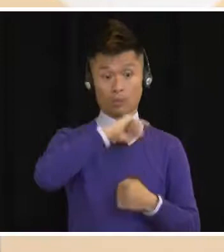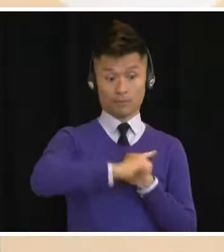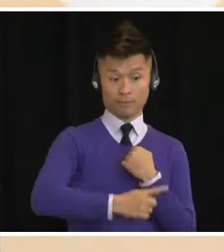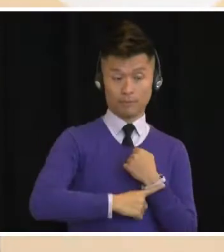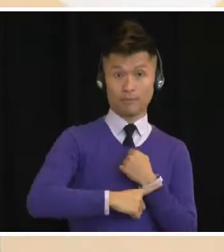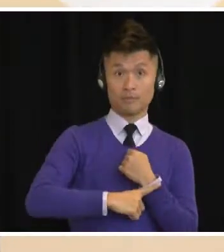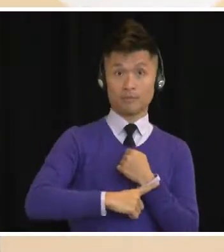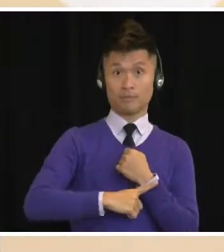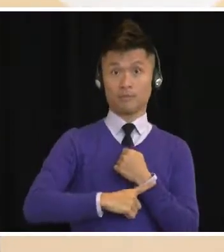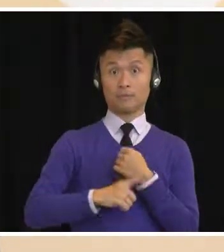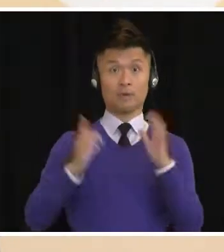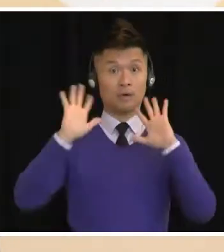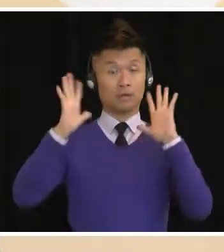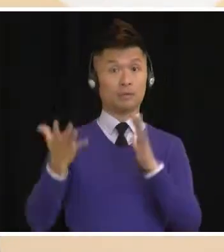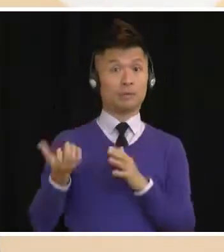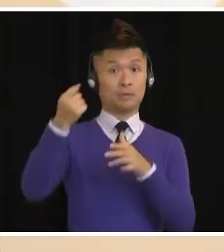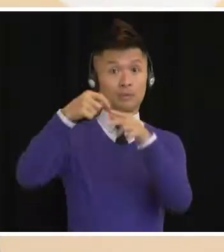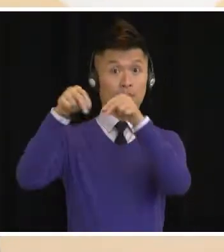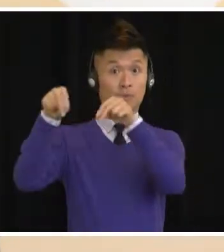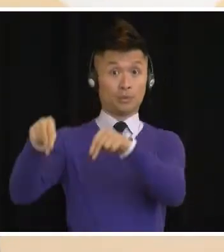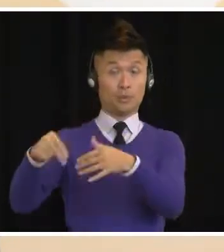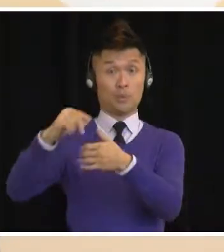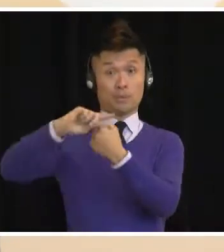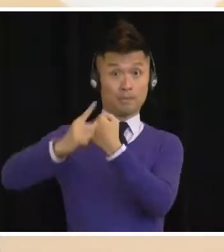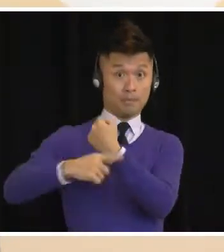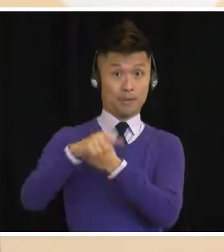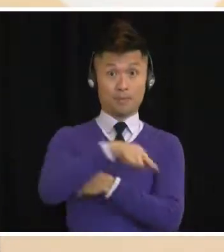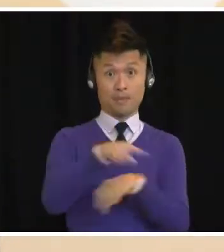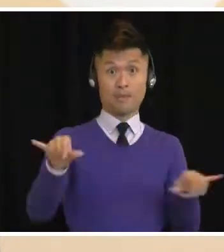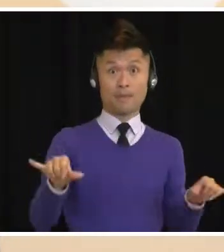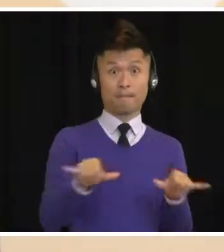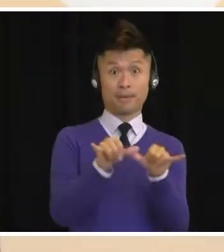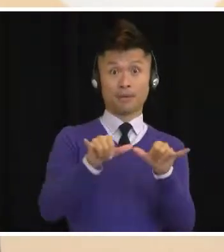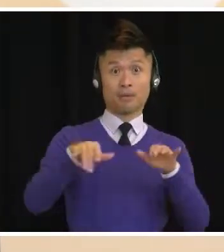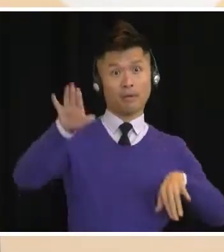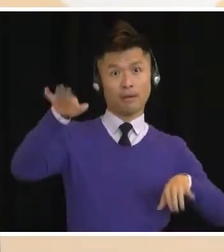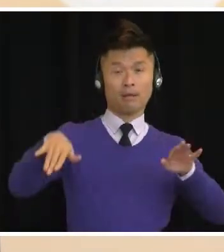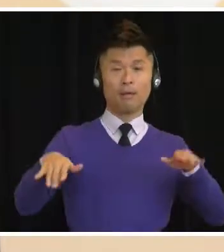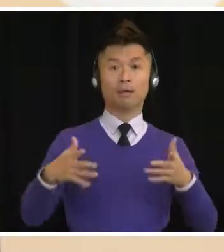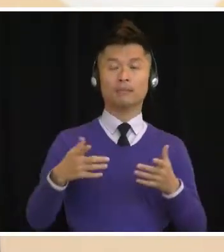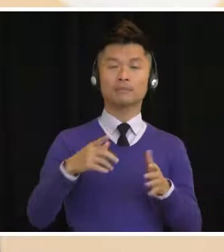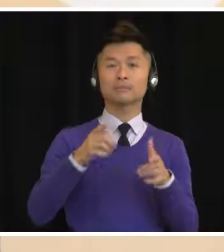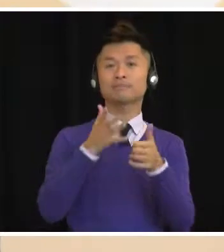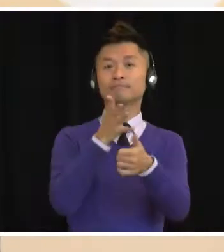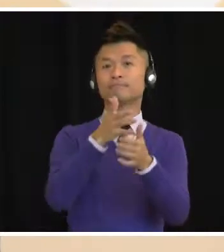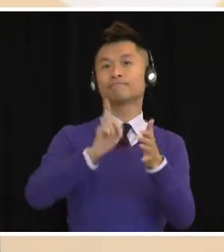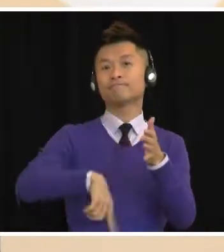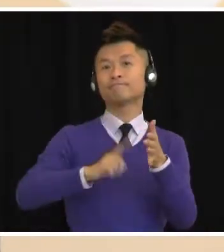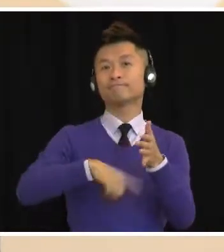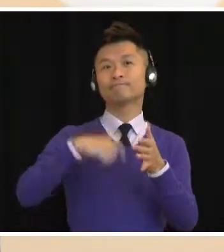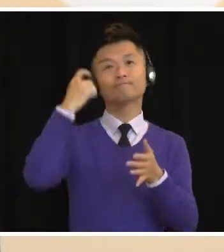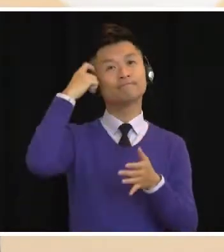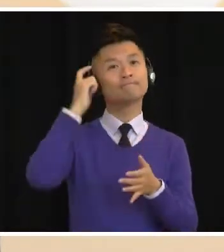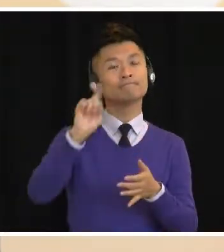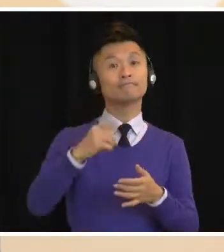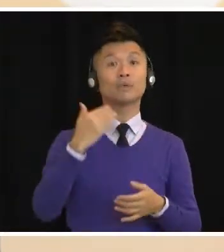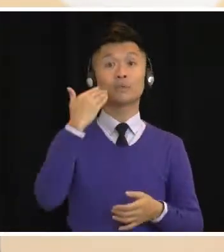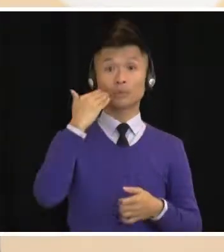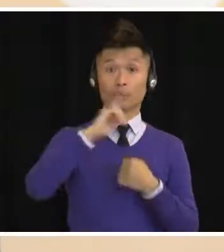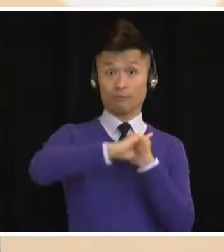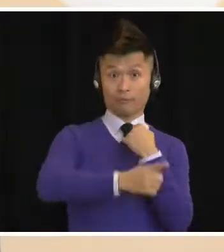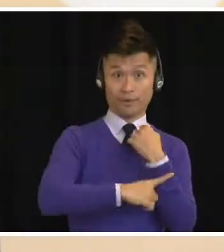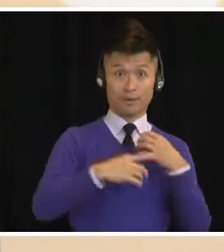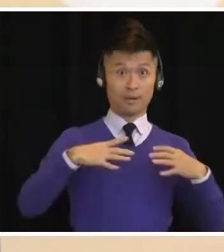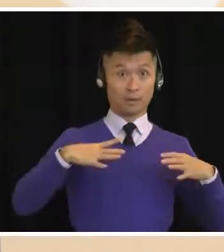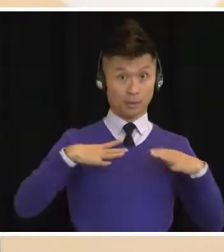CRC. And the simple question is, if the judge has to decide on that